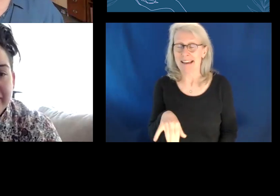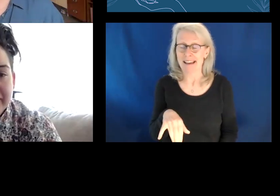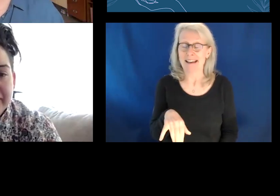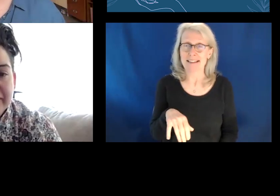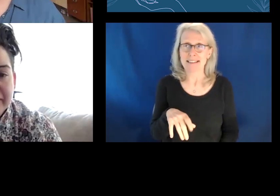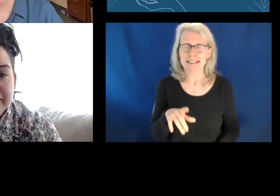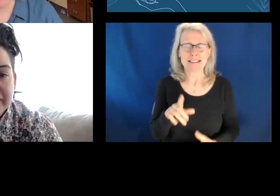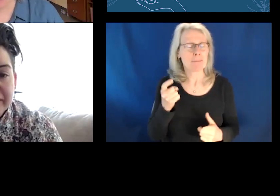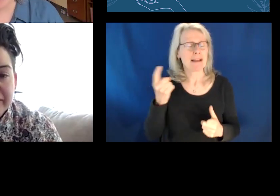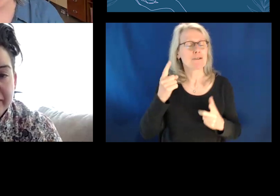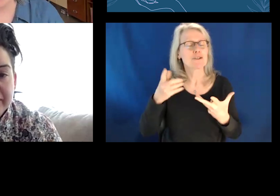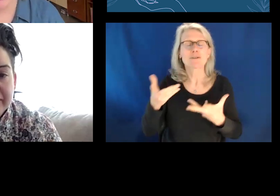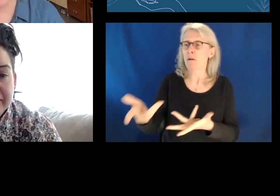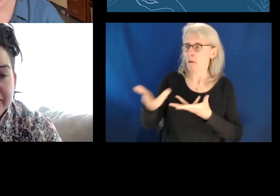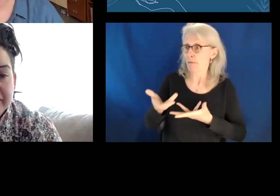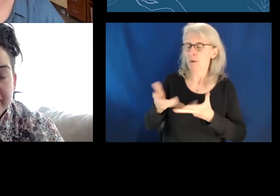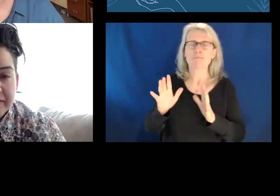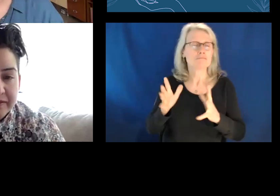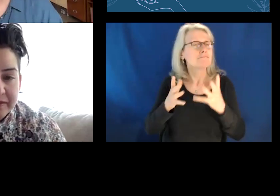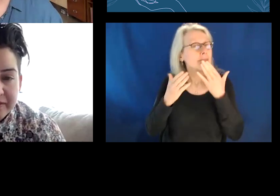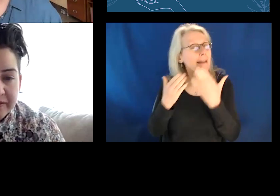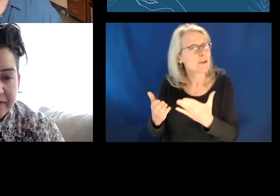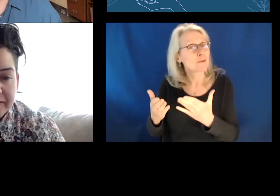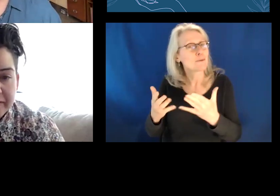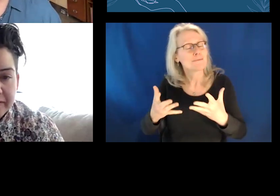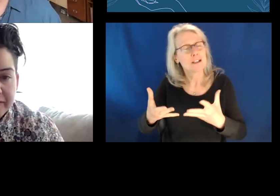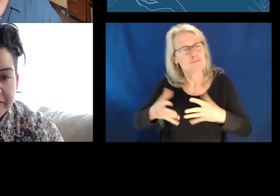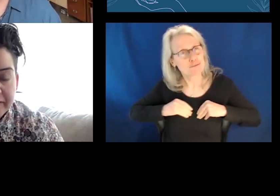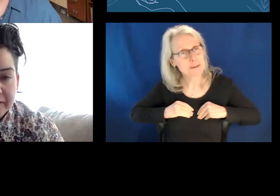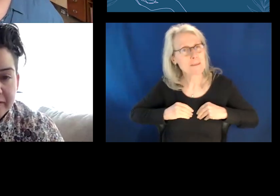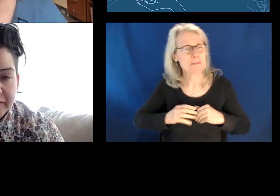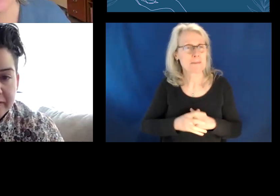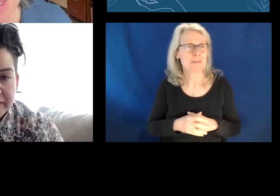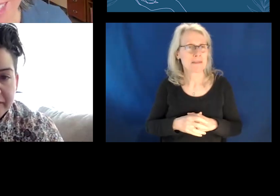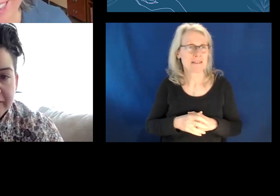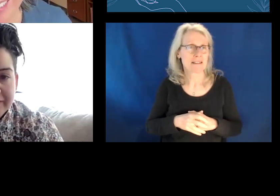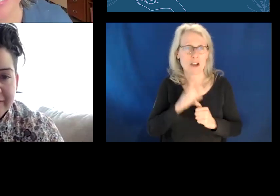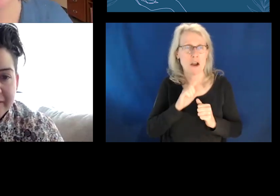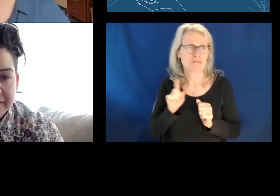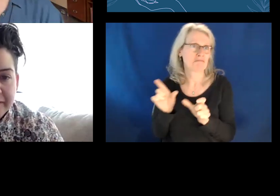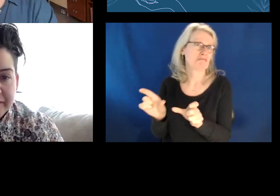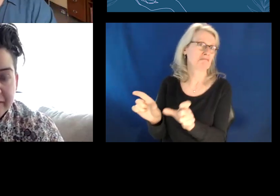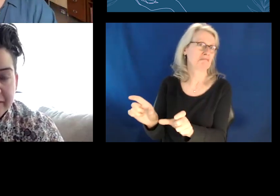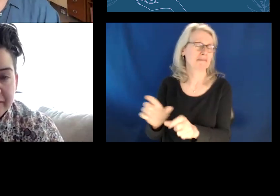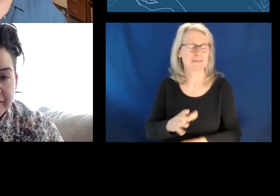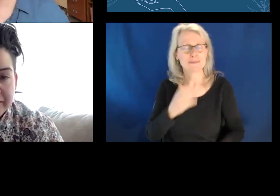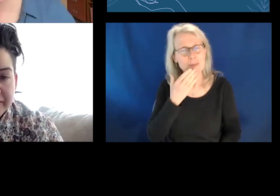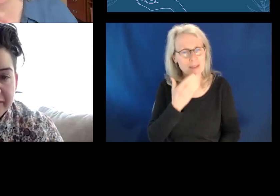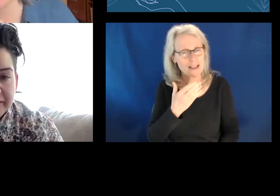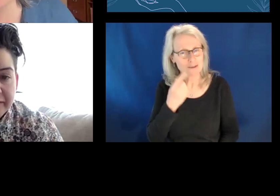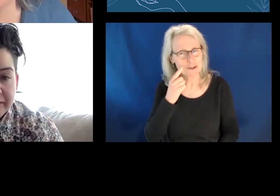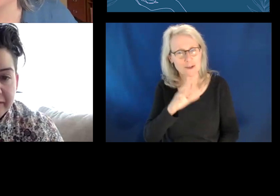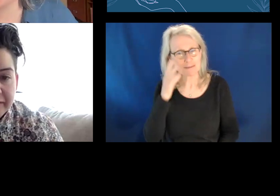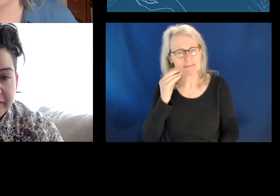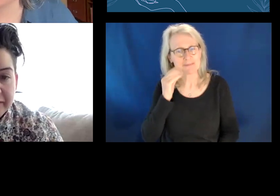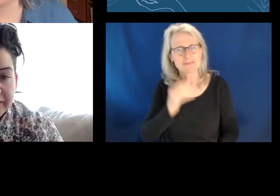let go of and be grateful for, be really, really grateful for. Thank you for that, for sharing your, I've